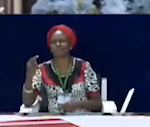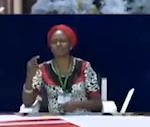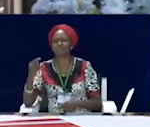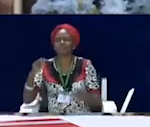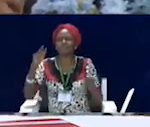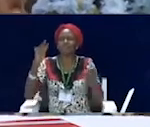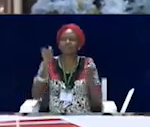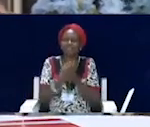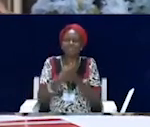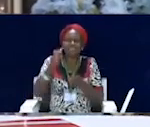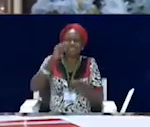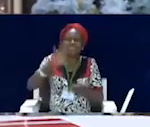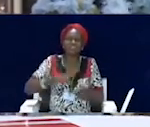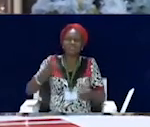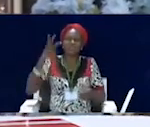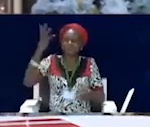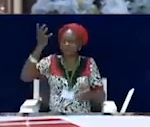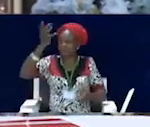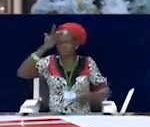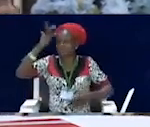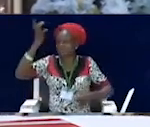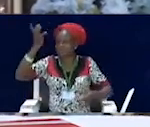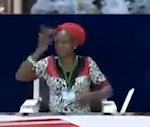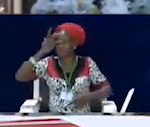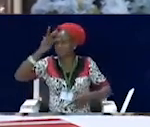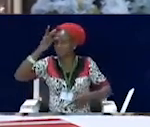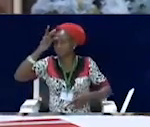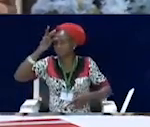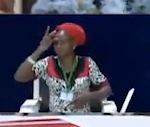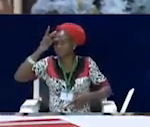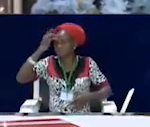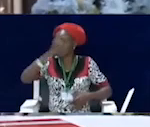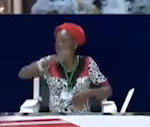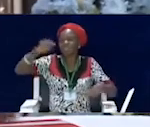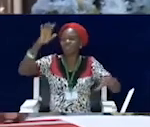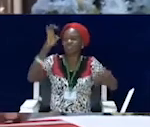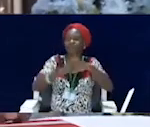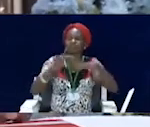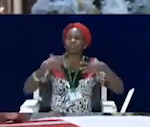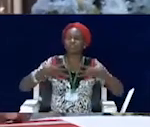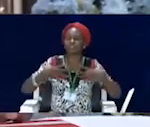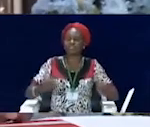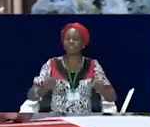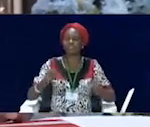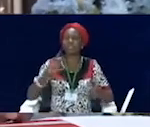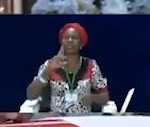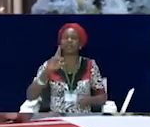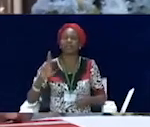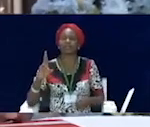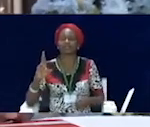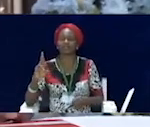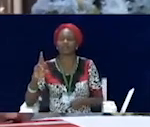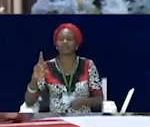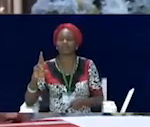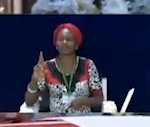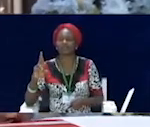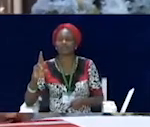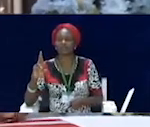That lady was sick. A touch healed her.